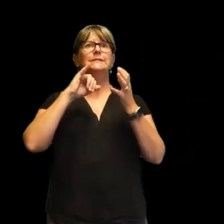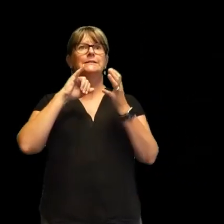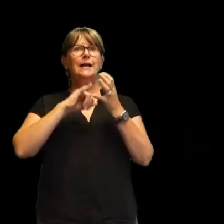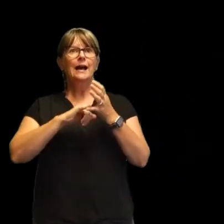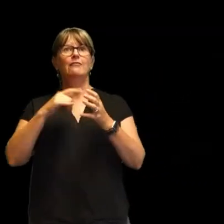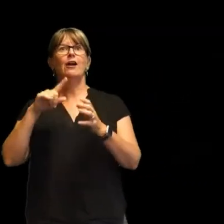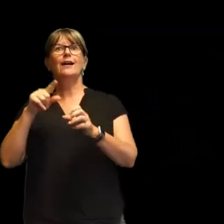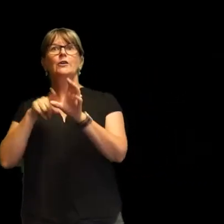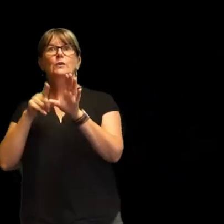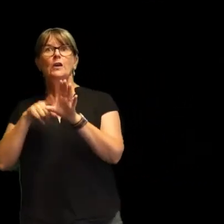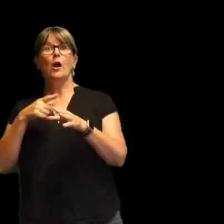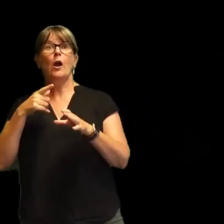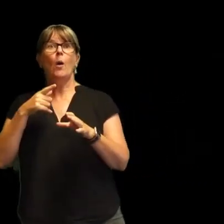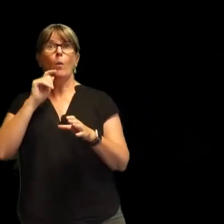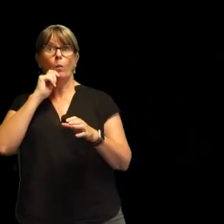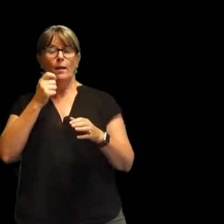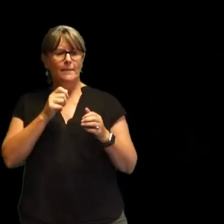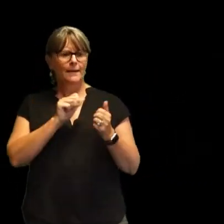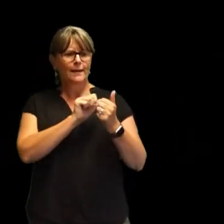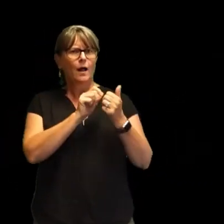of Penrhys.